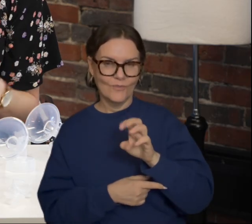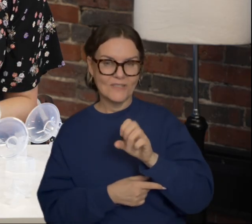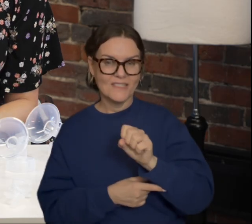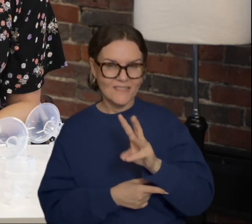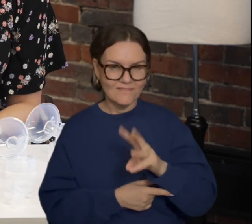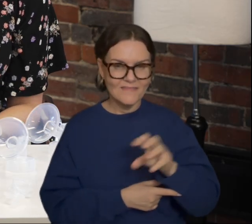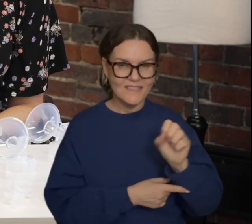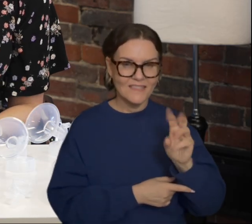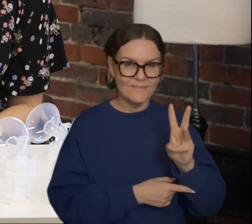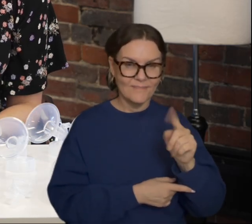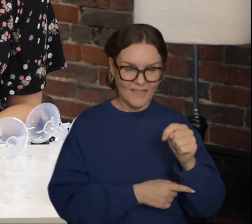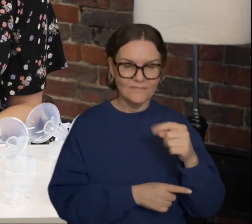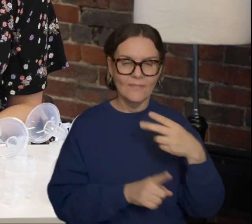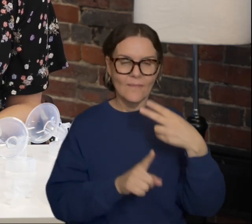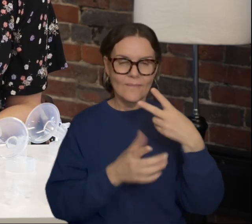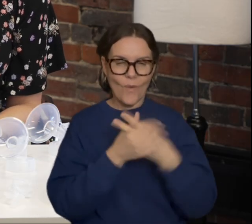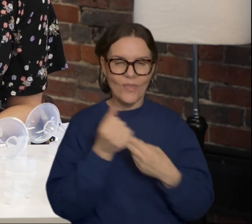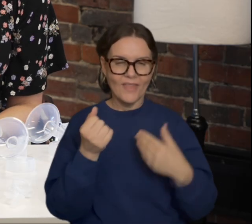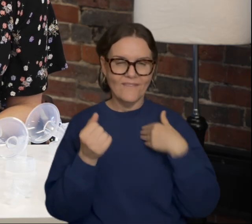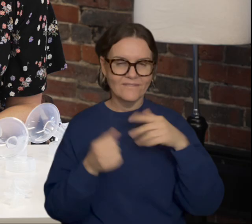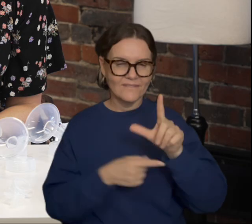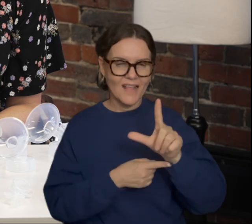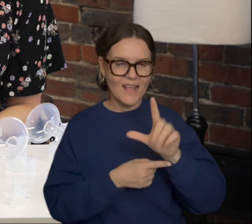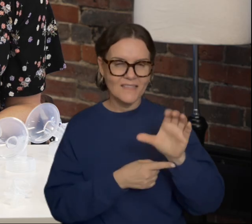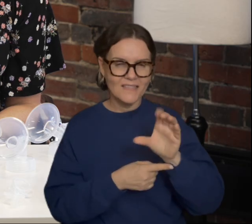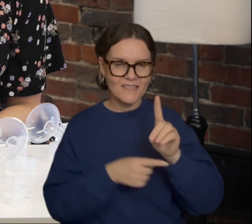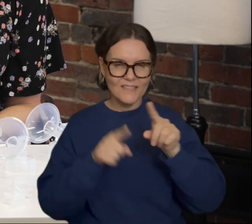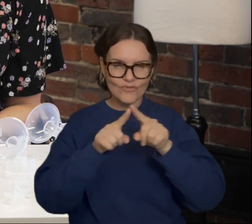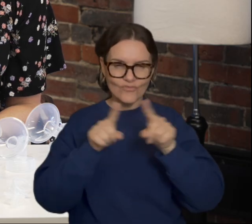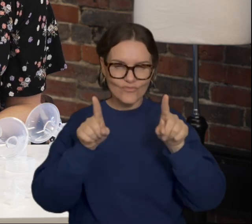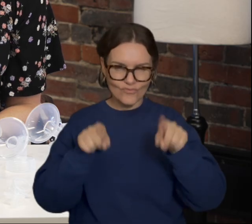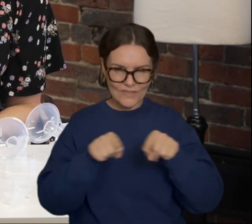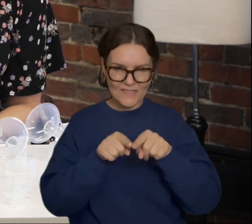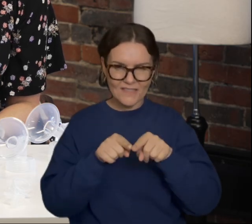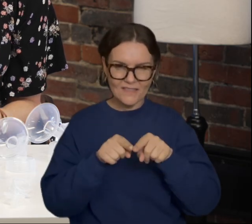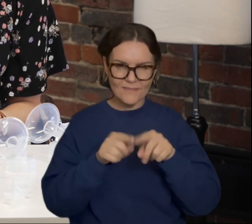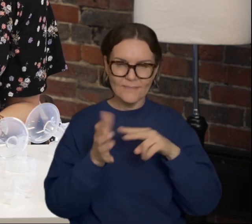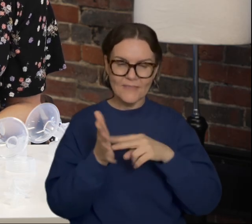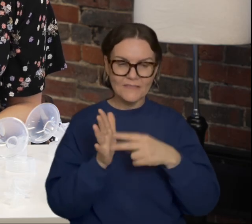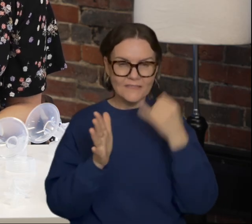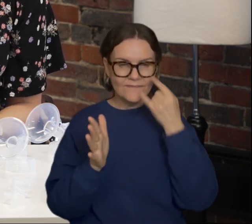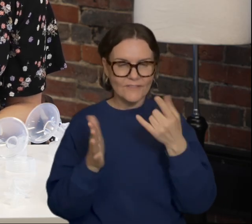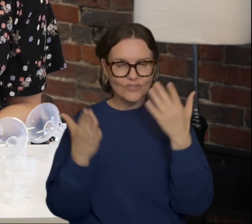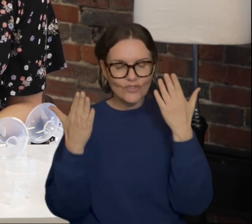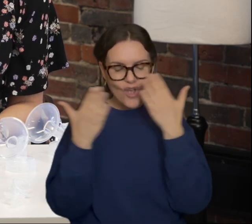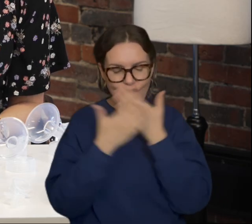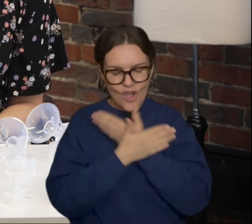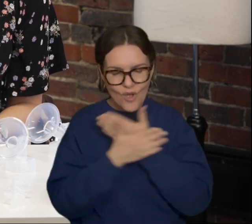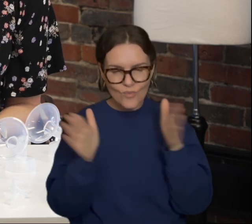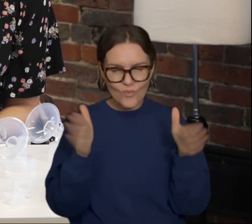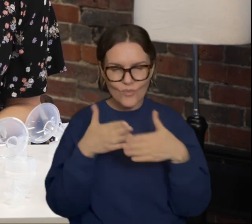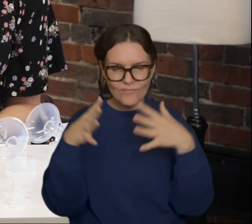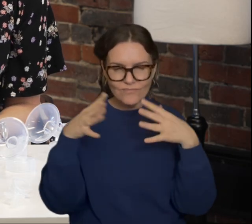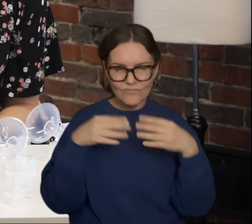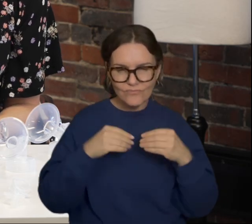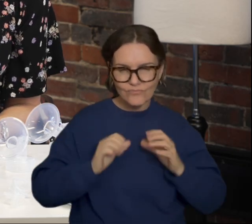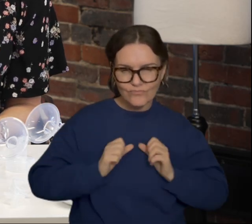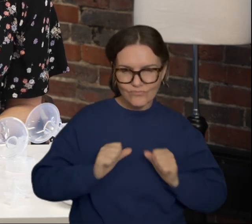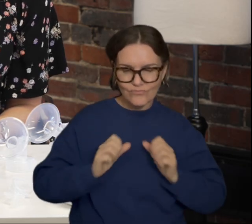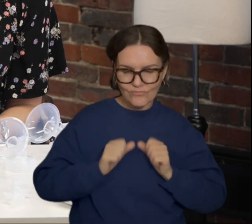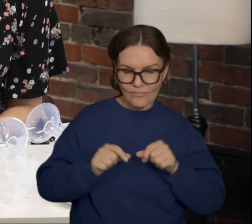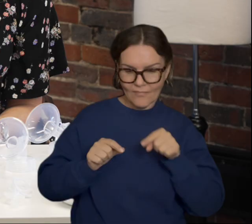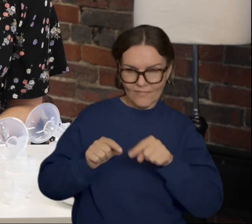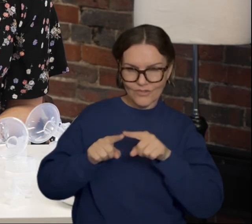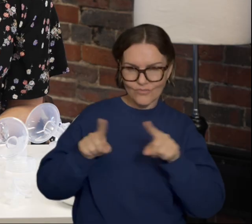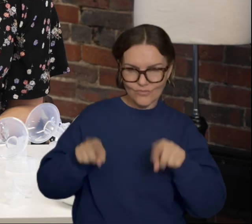is that they have an LCD screen, so you can see what the screen is doing, even if you're in a dark room. But as an additional option,